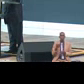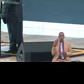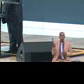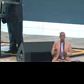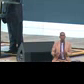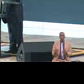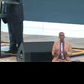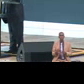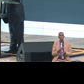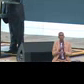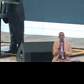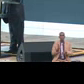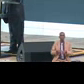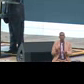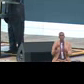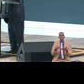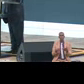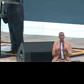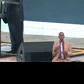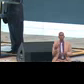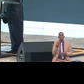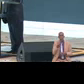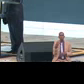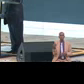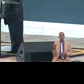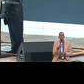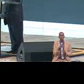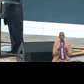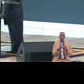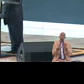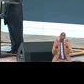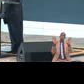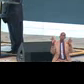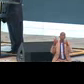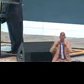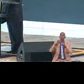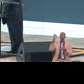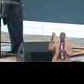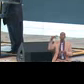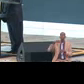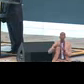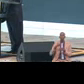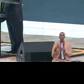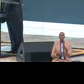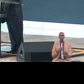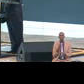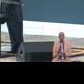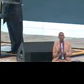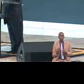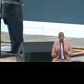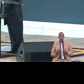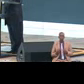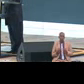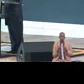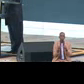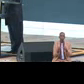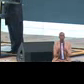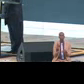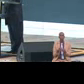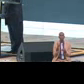perverse nation, among whom ye shine as lights in the world, holding